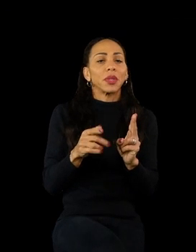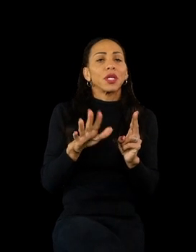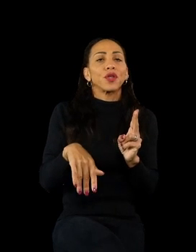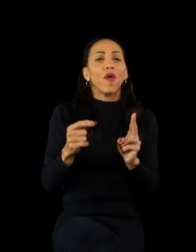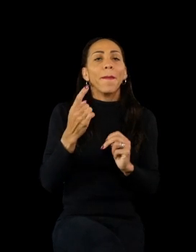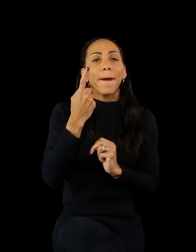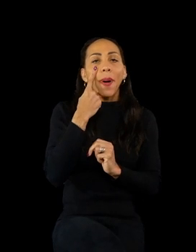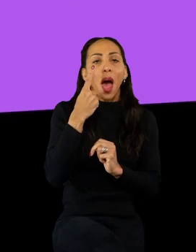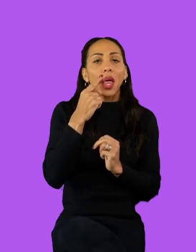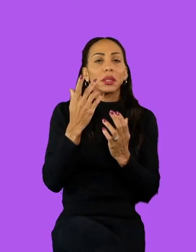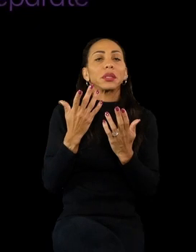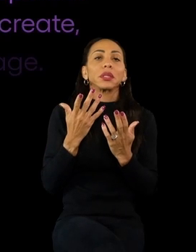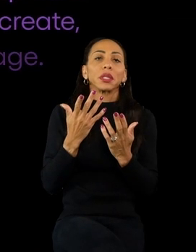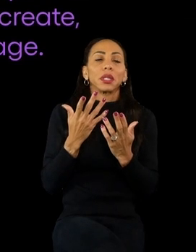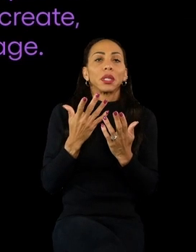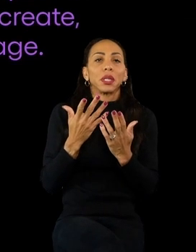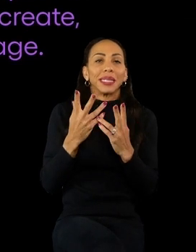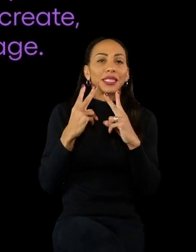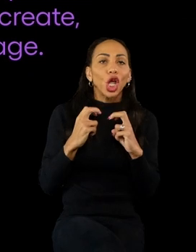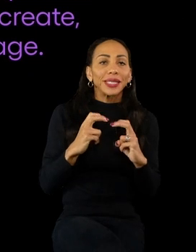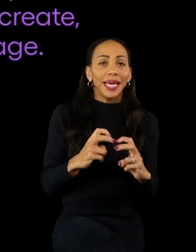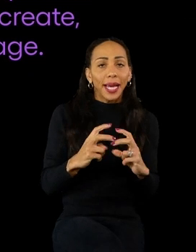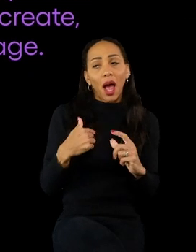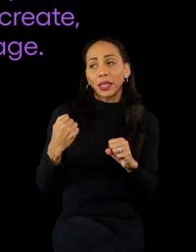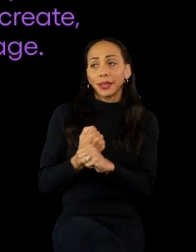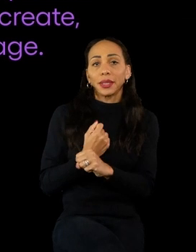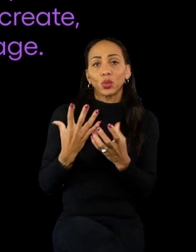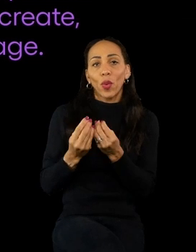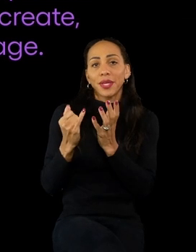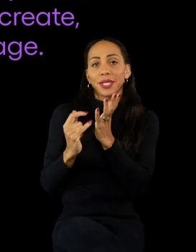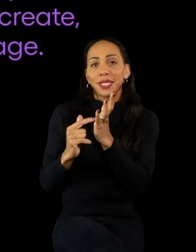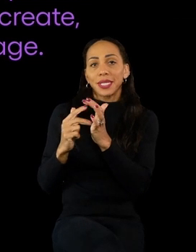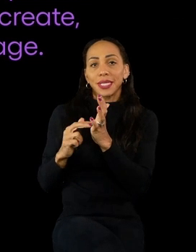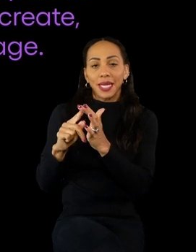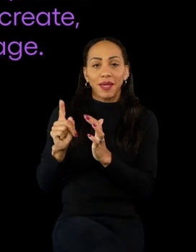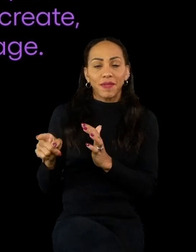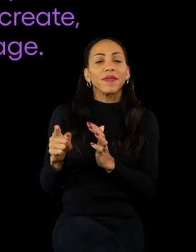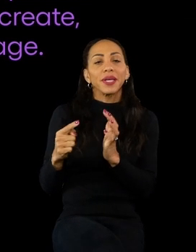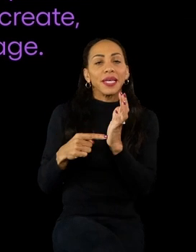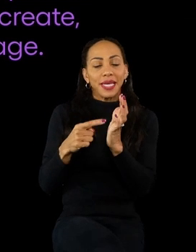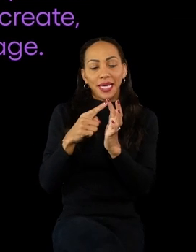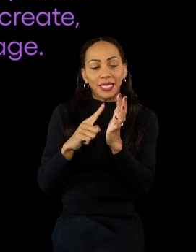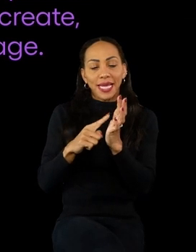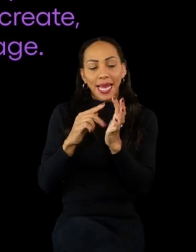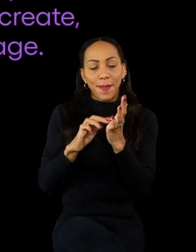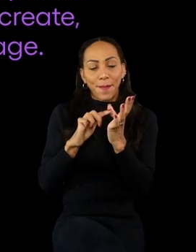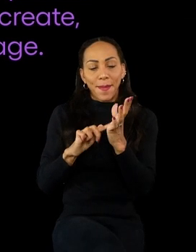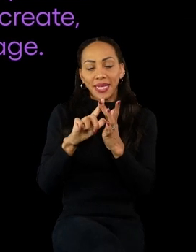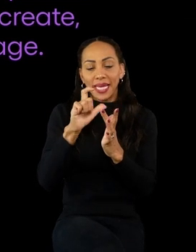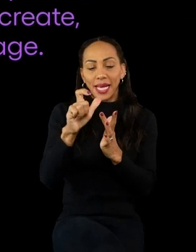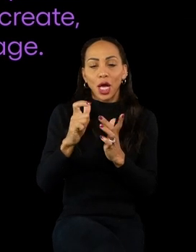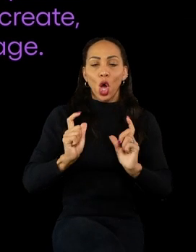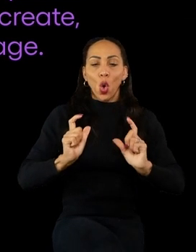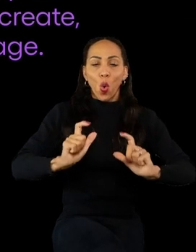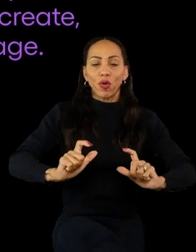go. So the first little clip is actually from the telepresence, from the pilot study that I undertook